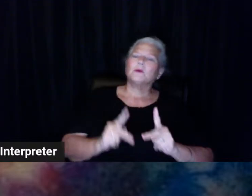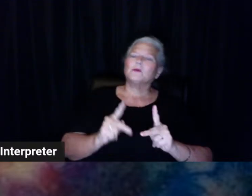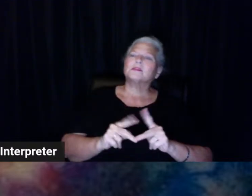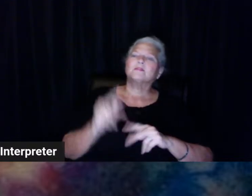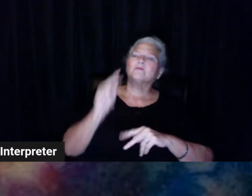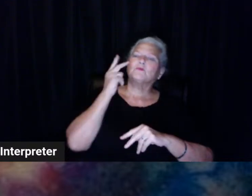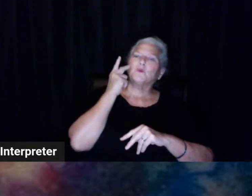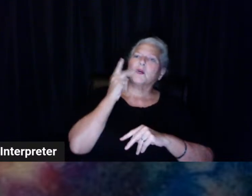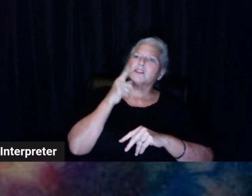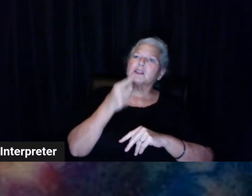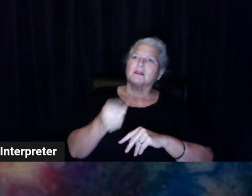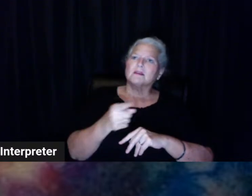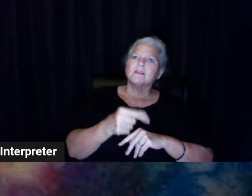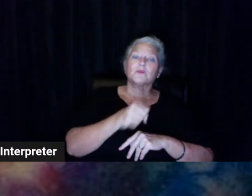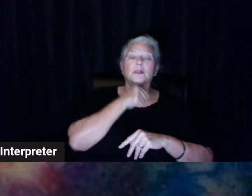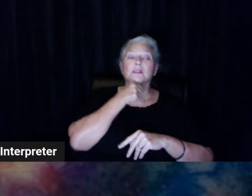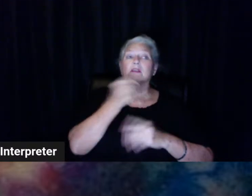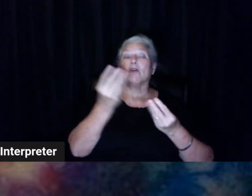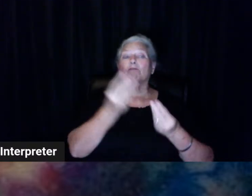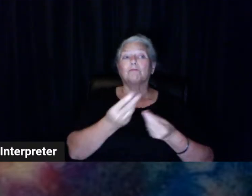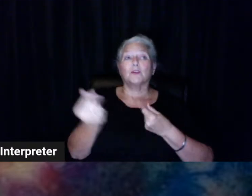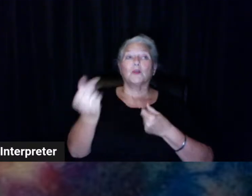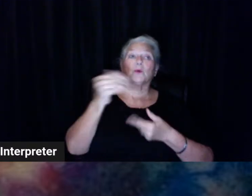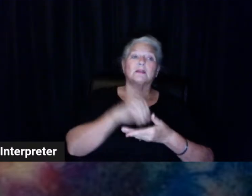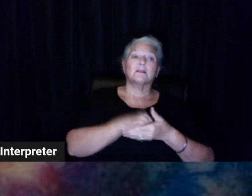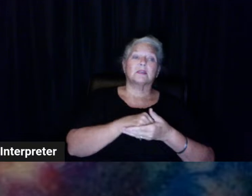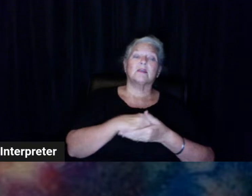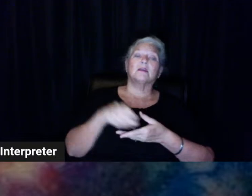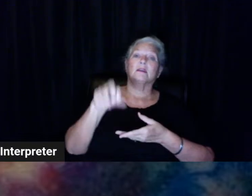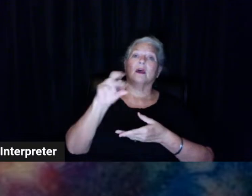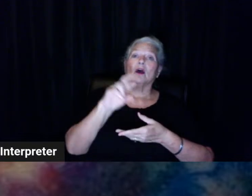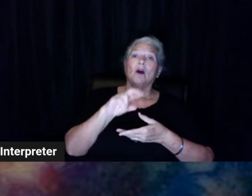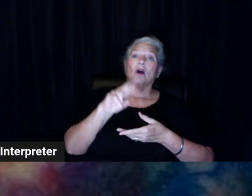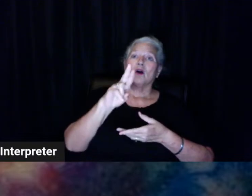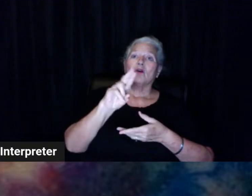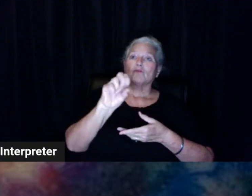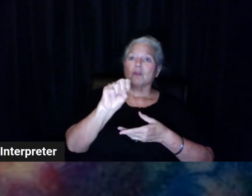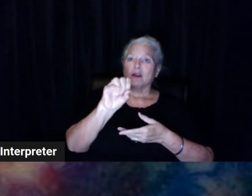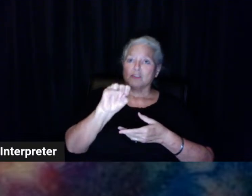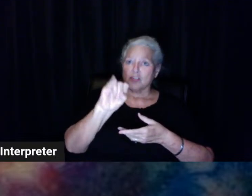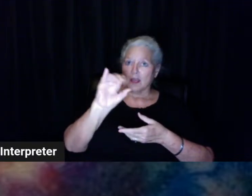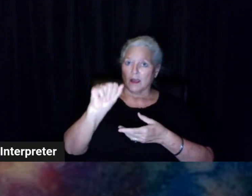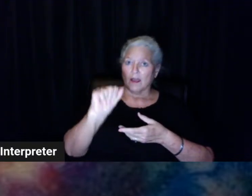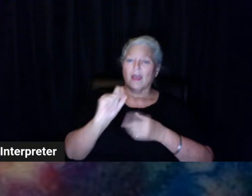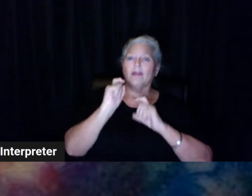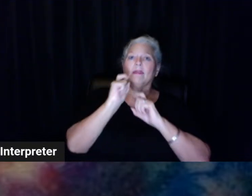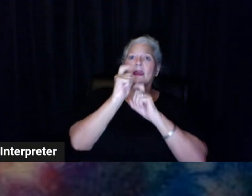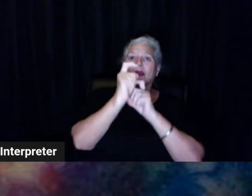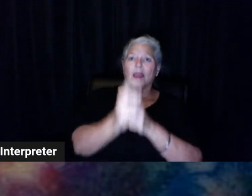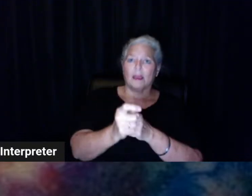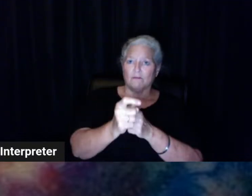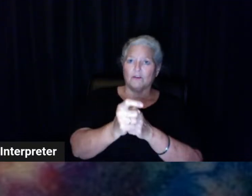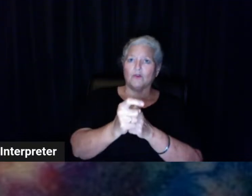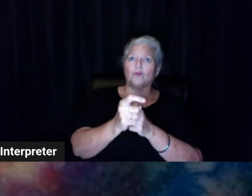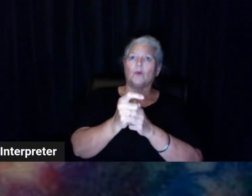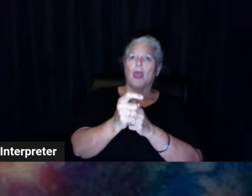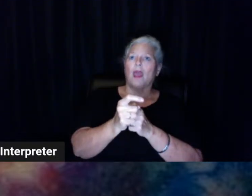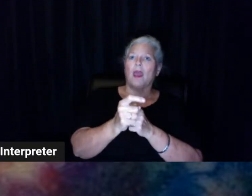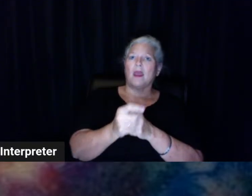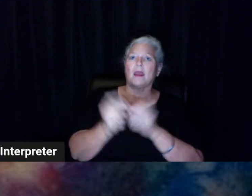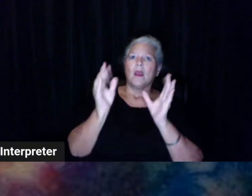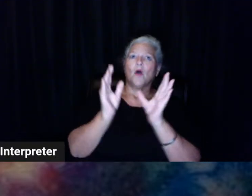any person watching this was not fluent in Russia and they gave